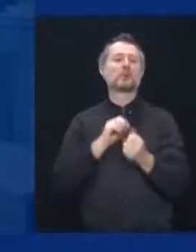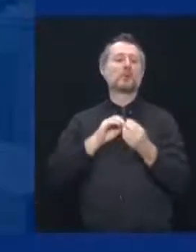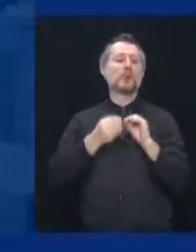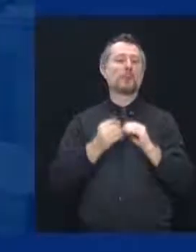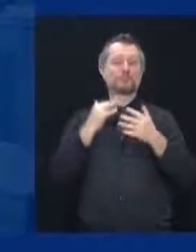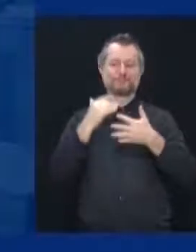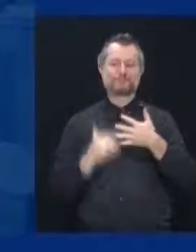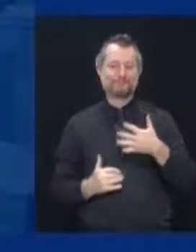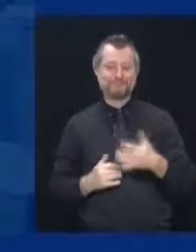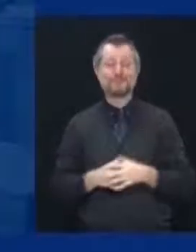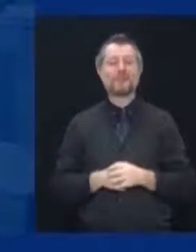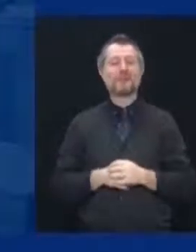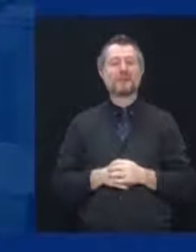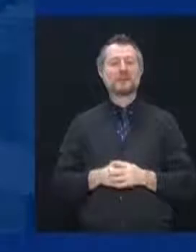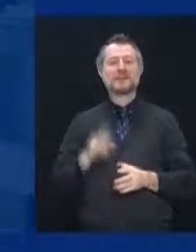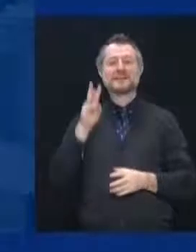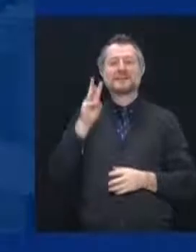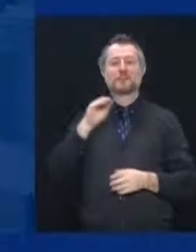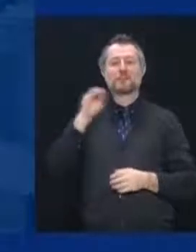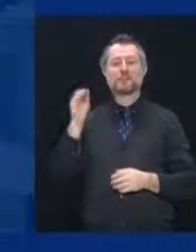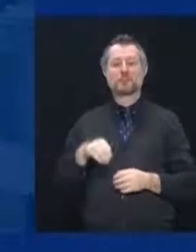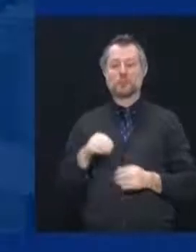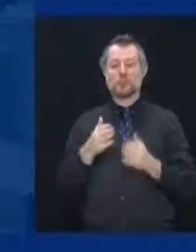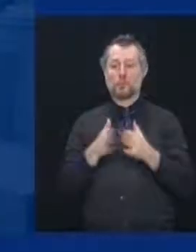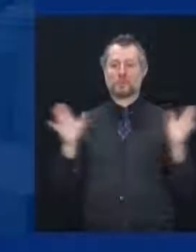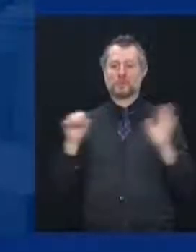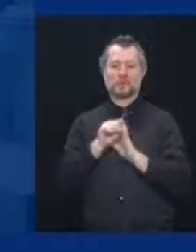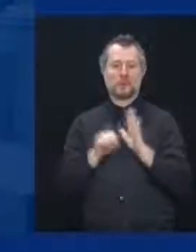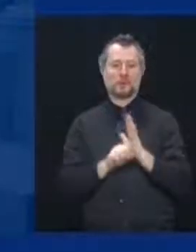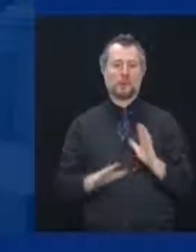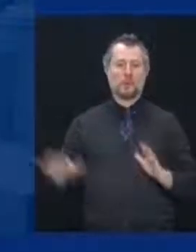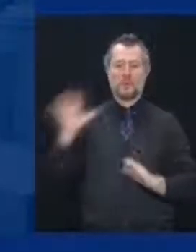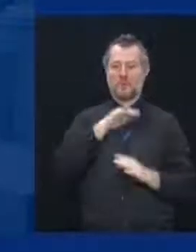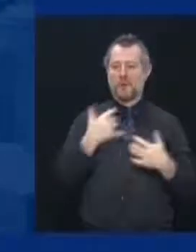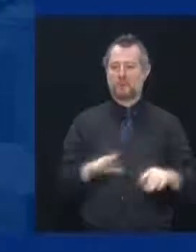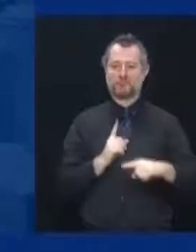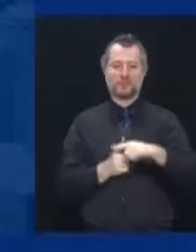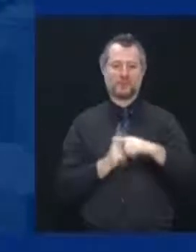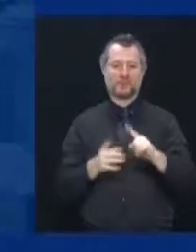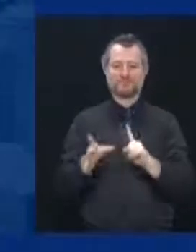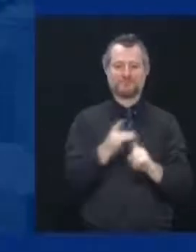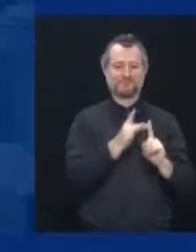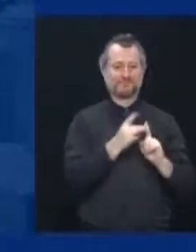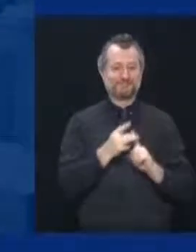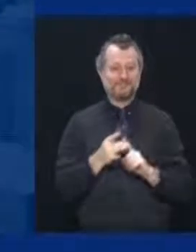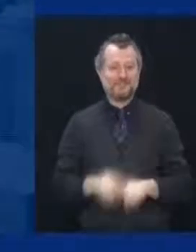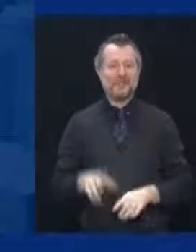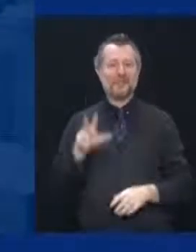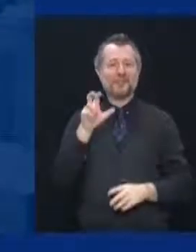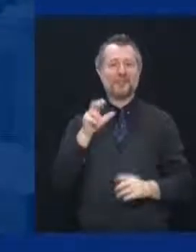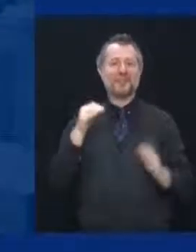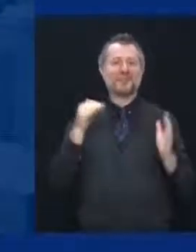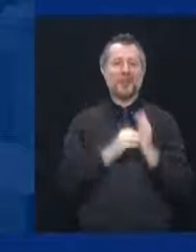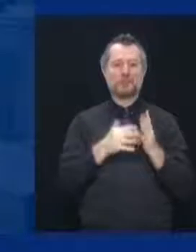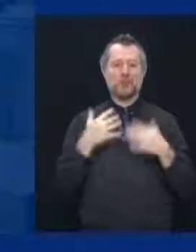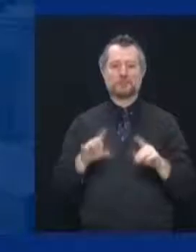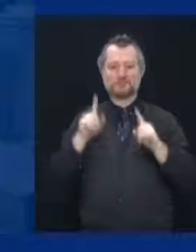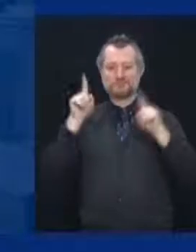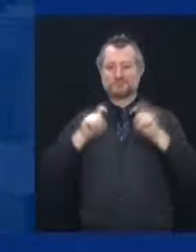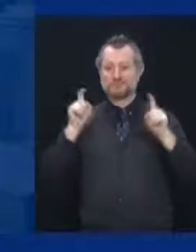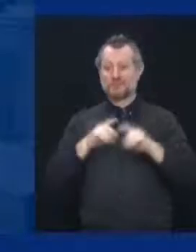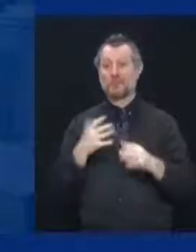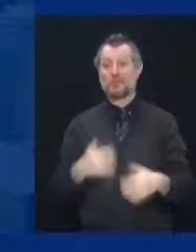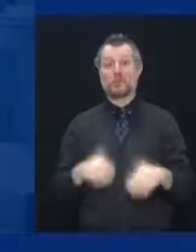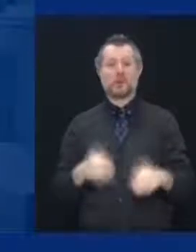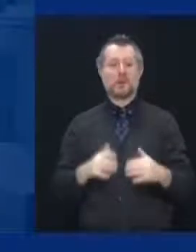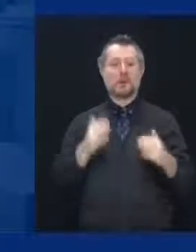6% statewide infection rate. We did 300,000 tests, 183